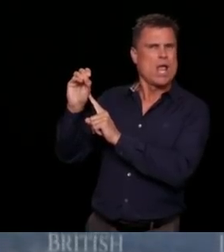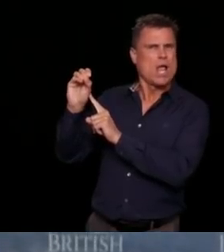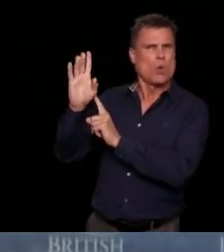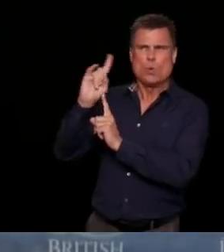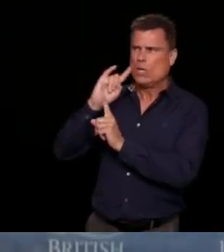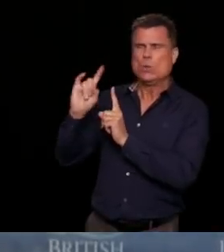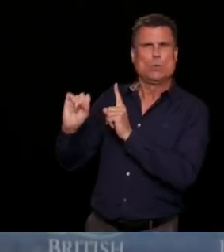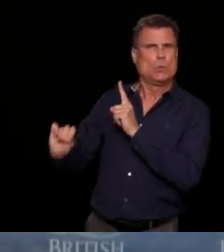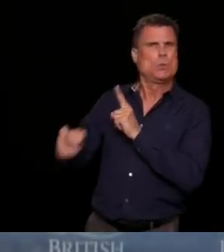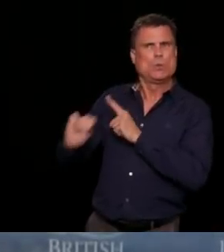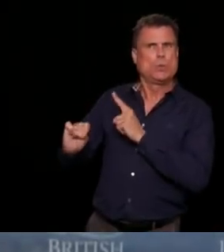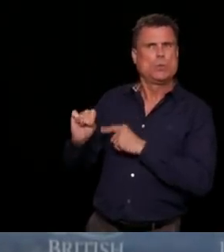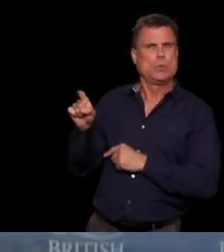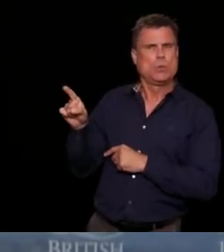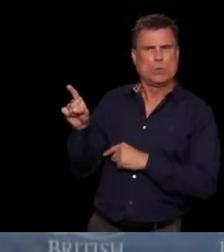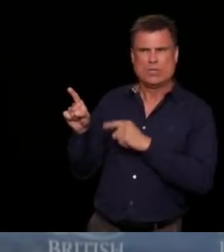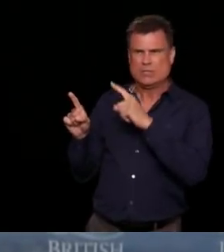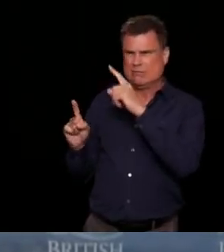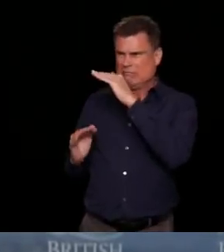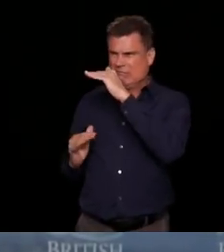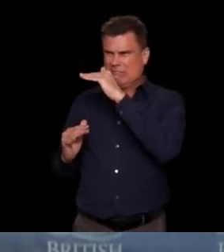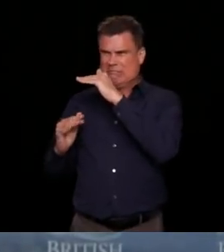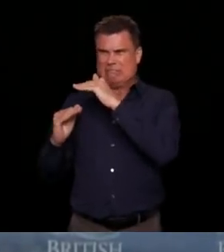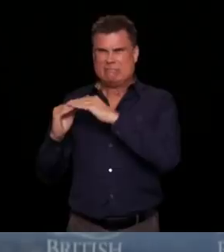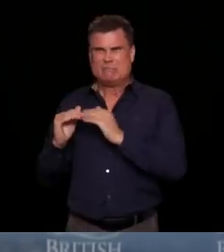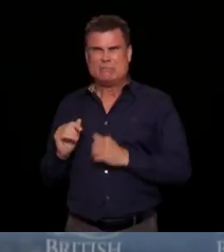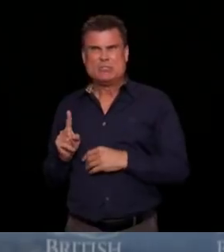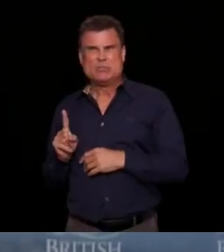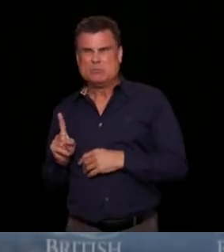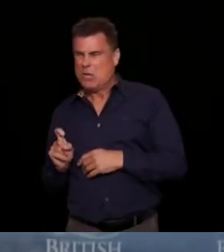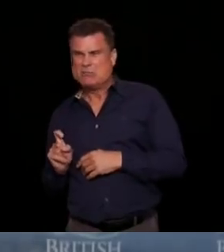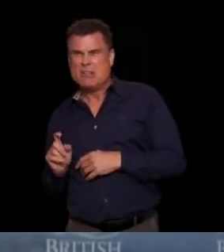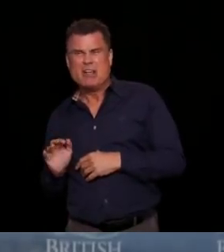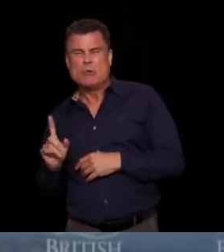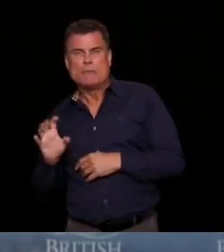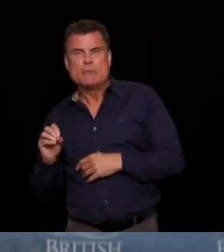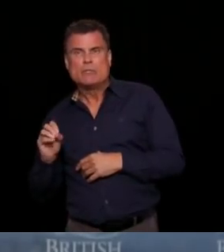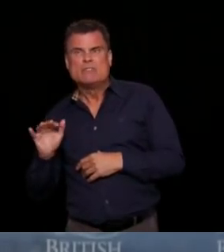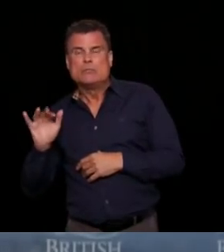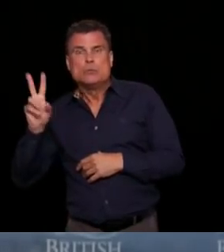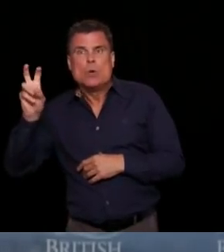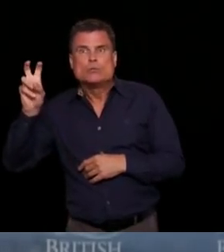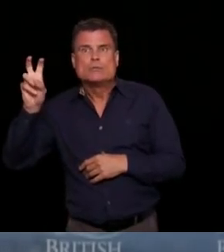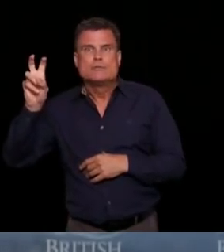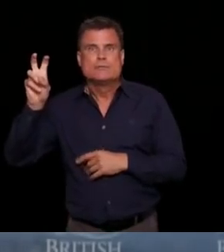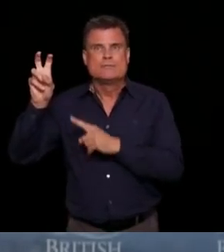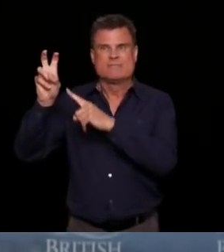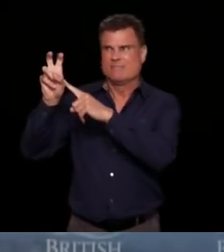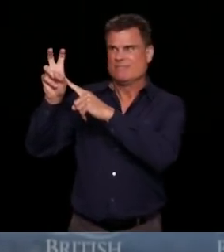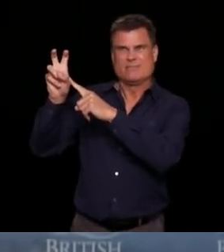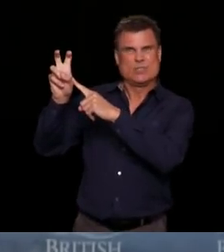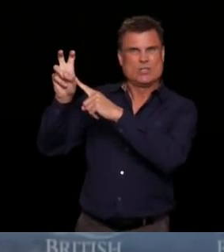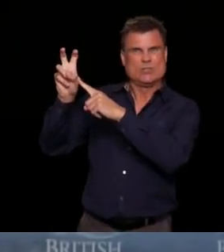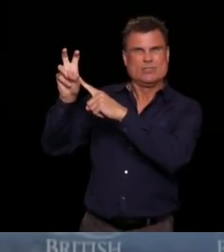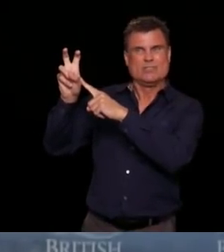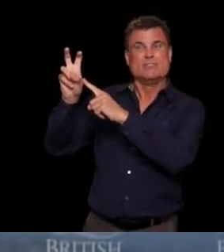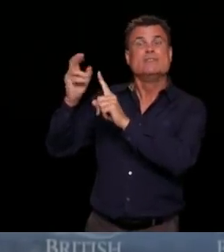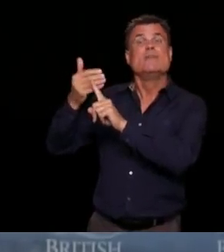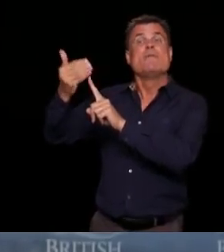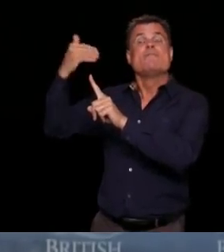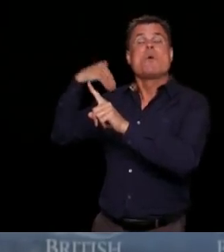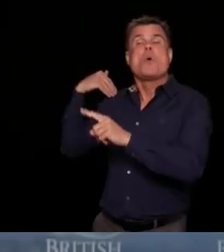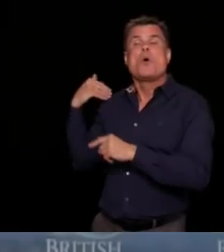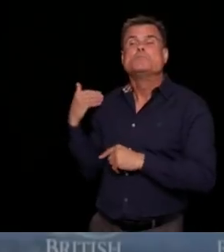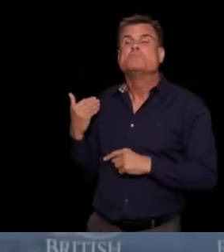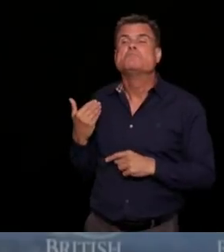time of pandemic, for example, in May and in June, of the 346 people lost to the